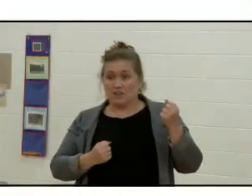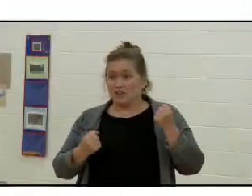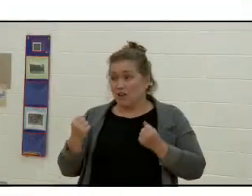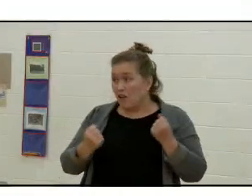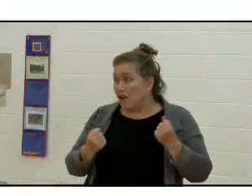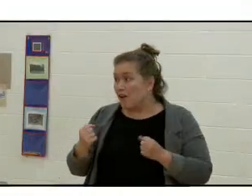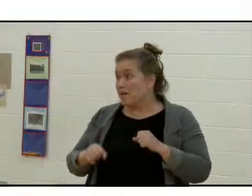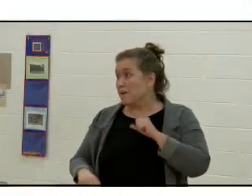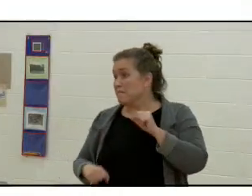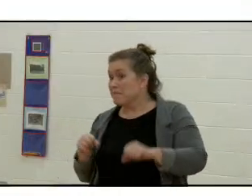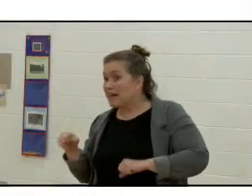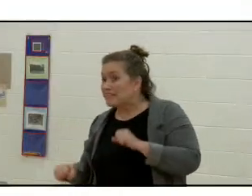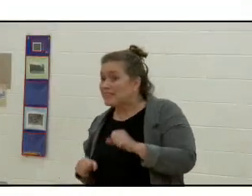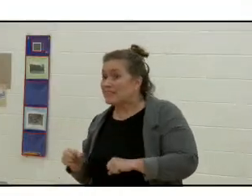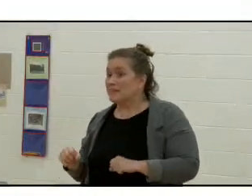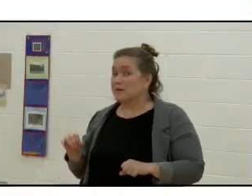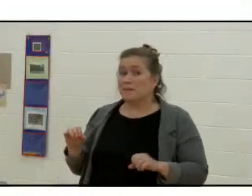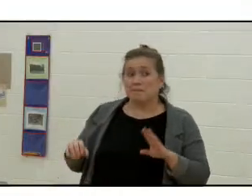And then